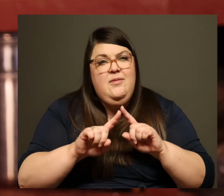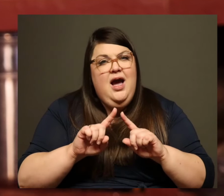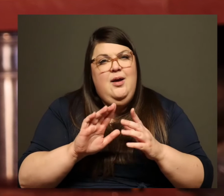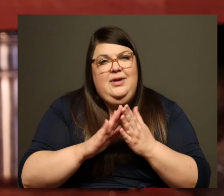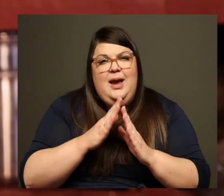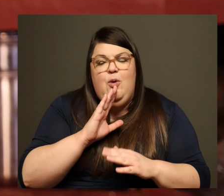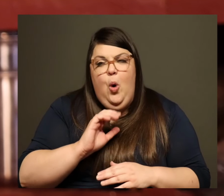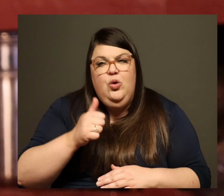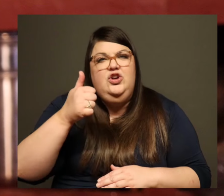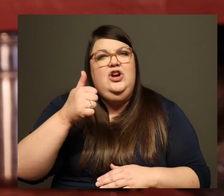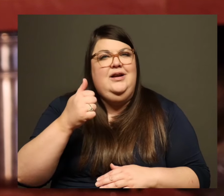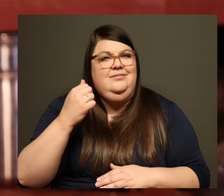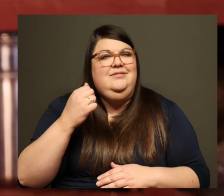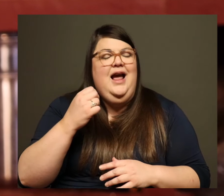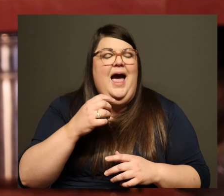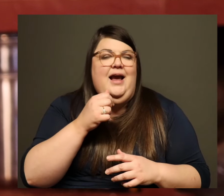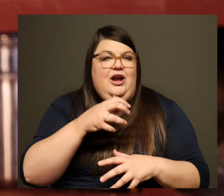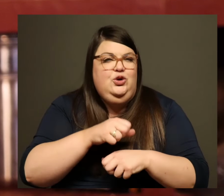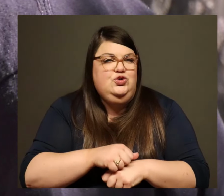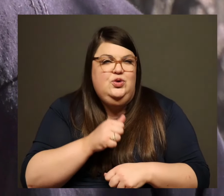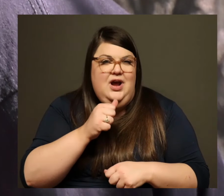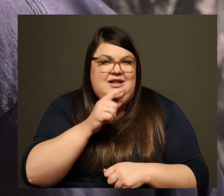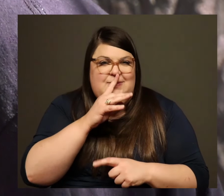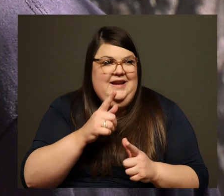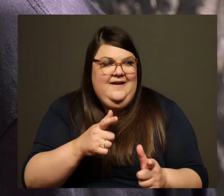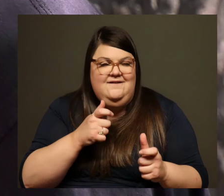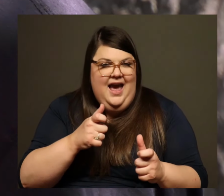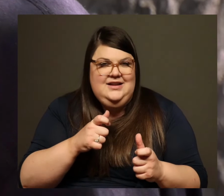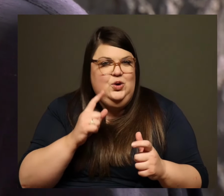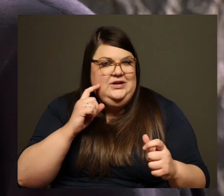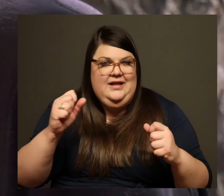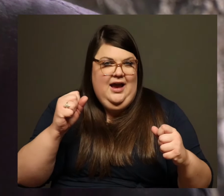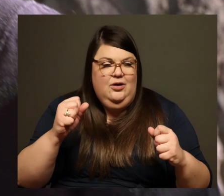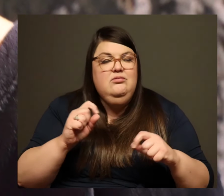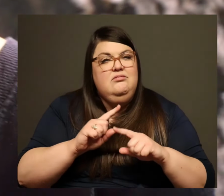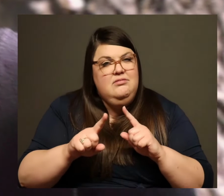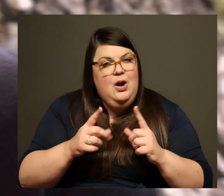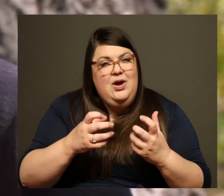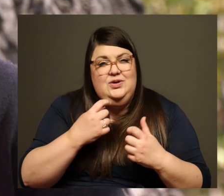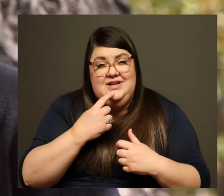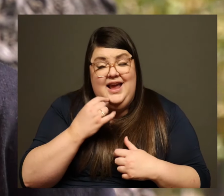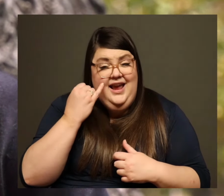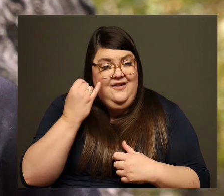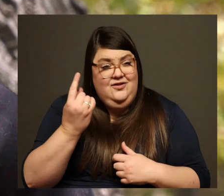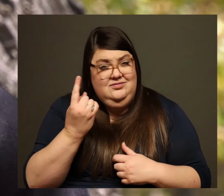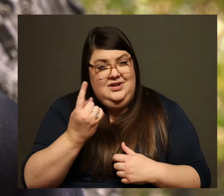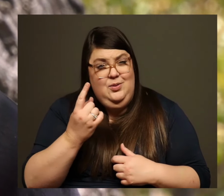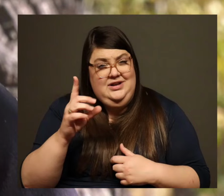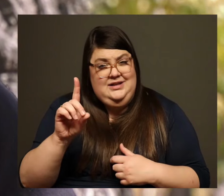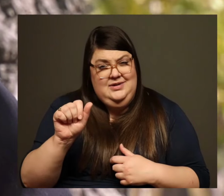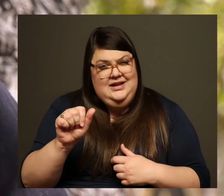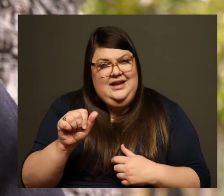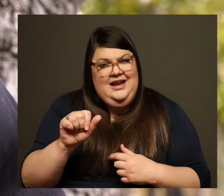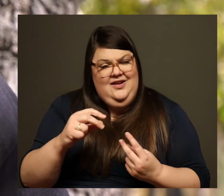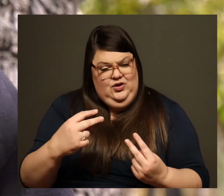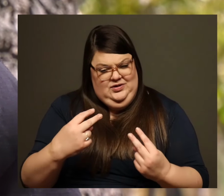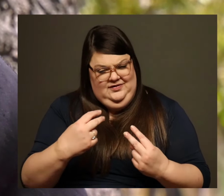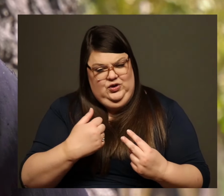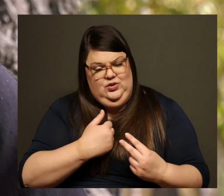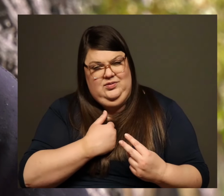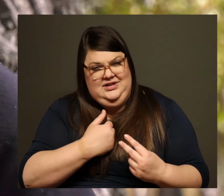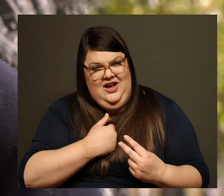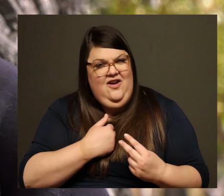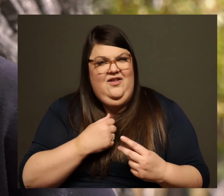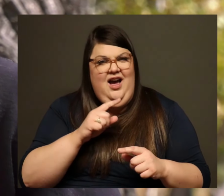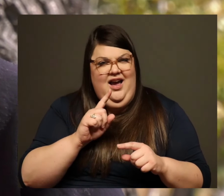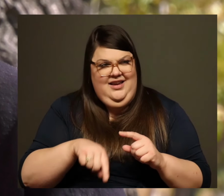speaking as fast or as loud that I wanted to. But I want to say, if someone that is disabled see themselves as their disability or misguided, and there is a